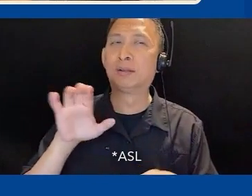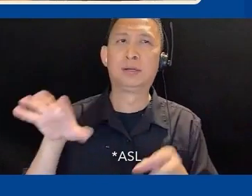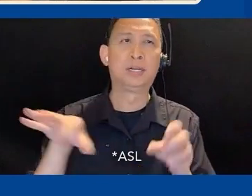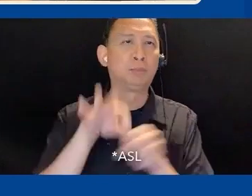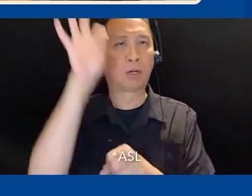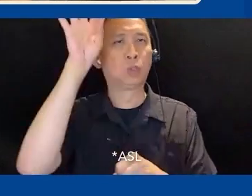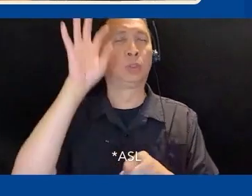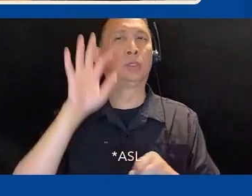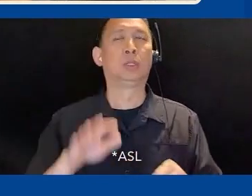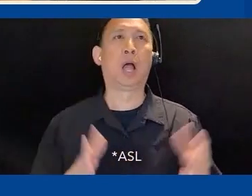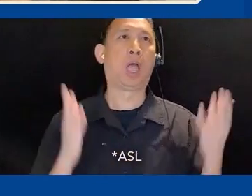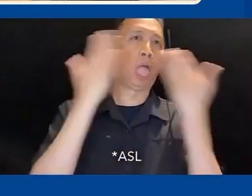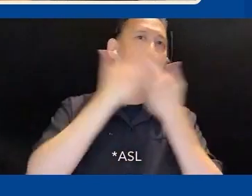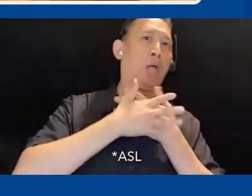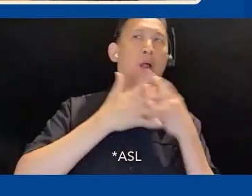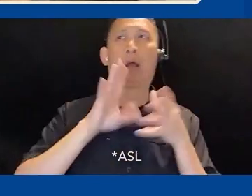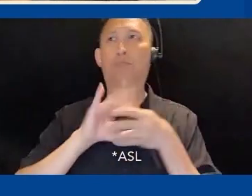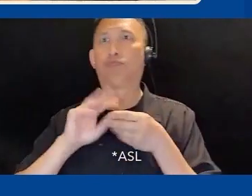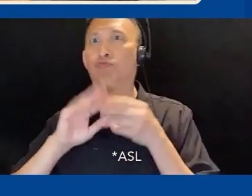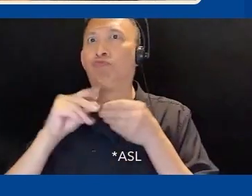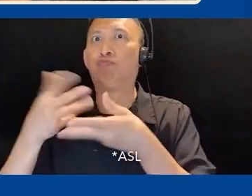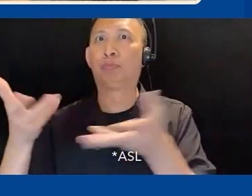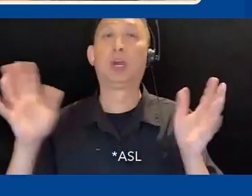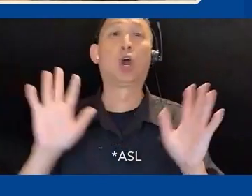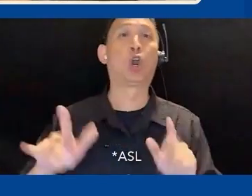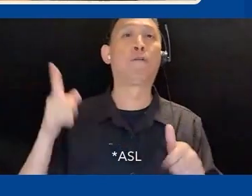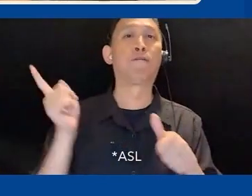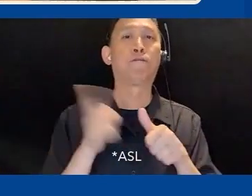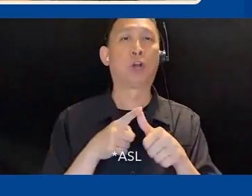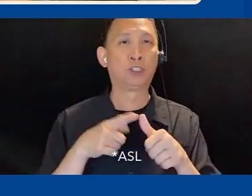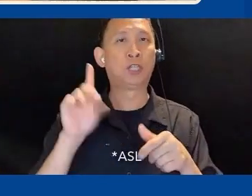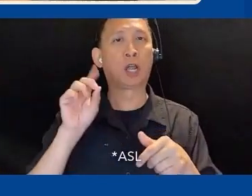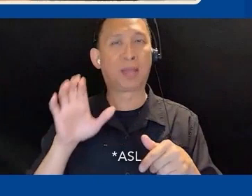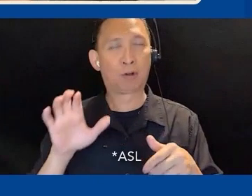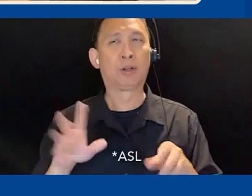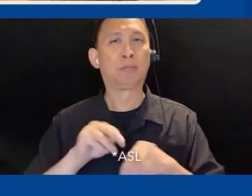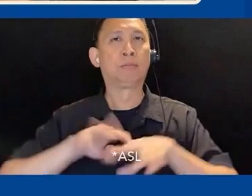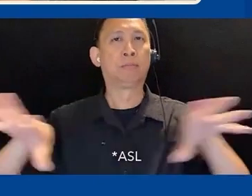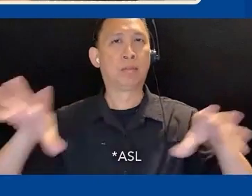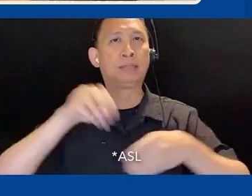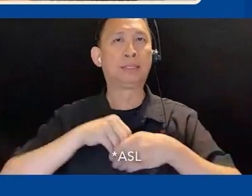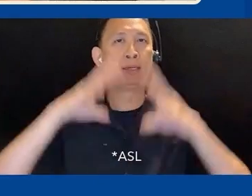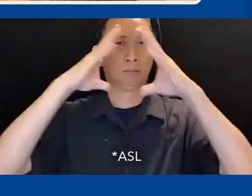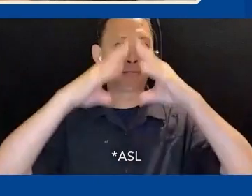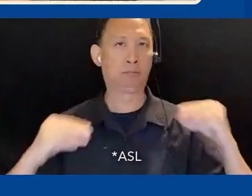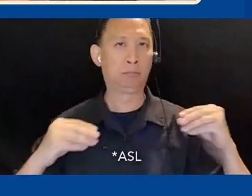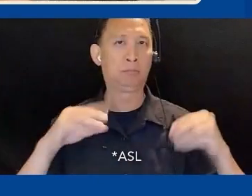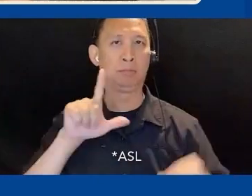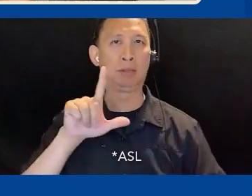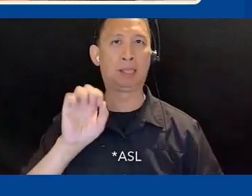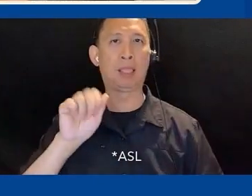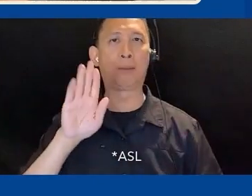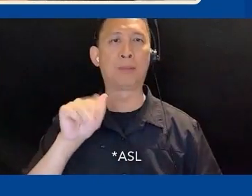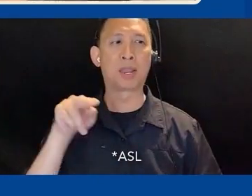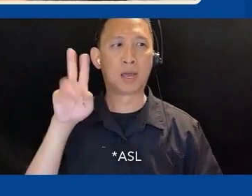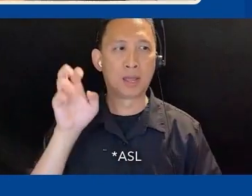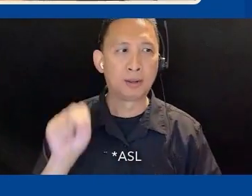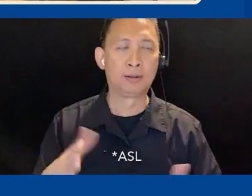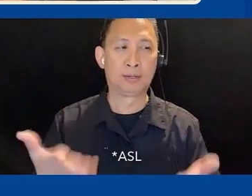in production on her first feature documentary based in Lebanon, which has been supported by IDA, ITVS,